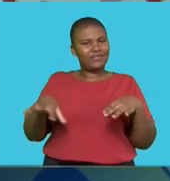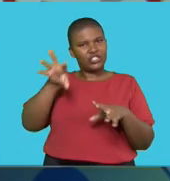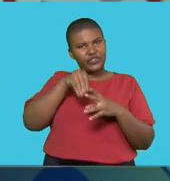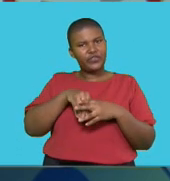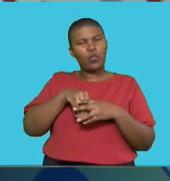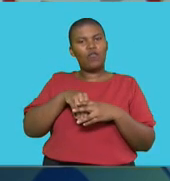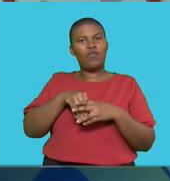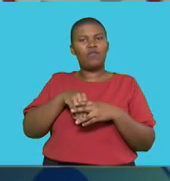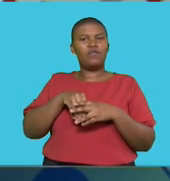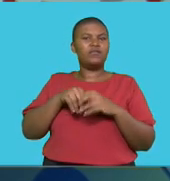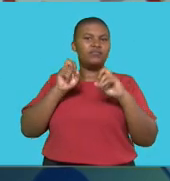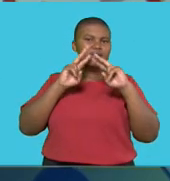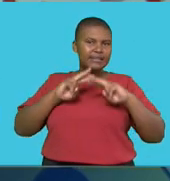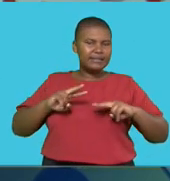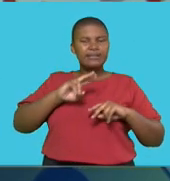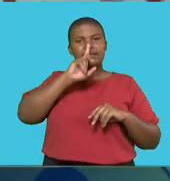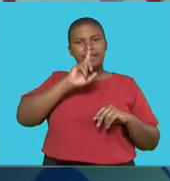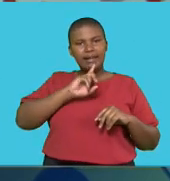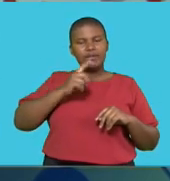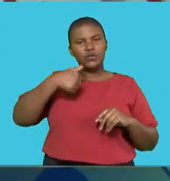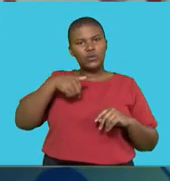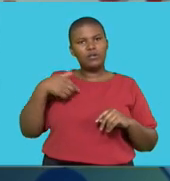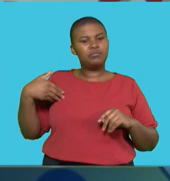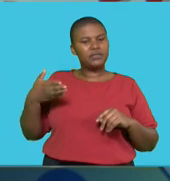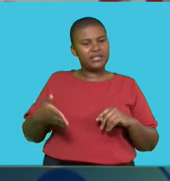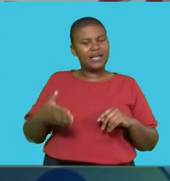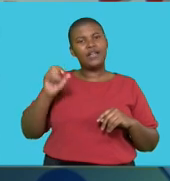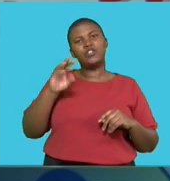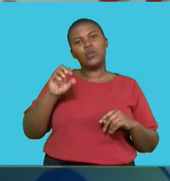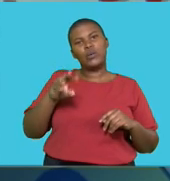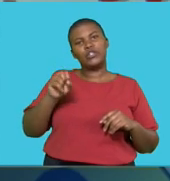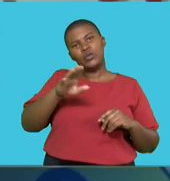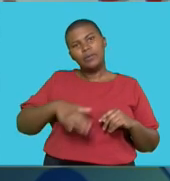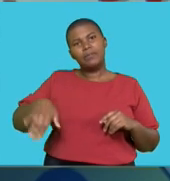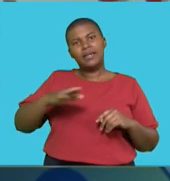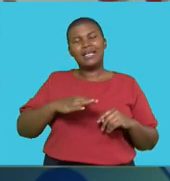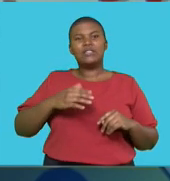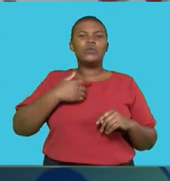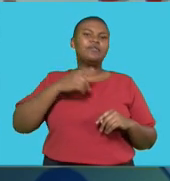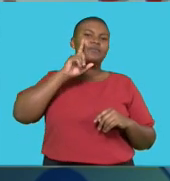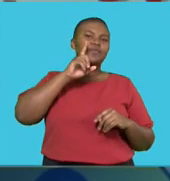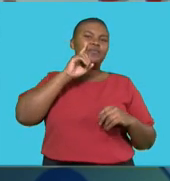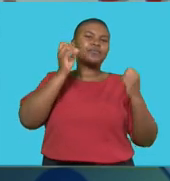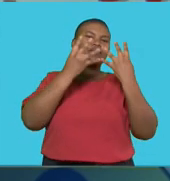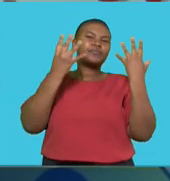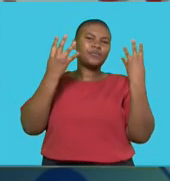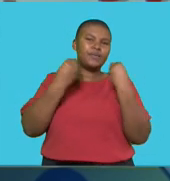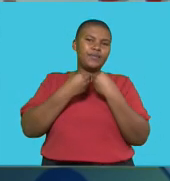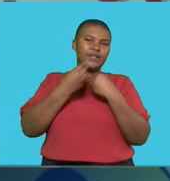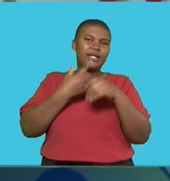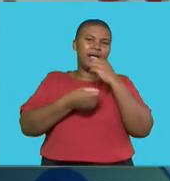silence, we really wanted to be here in the heart of Soweto, where so many folks from